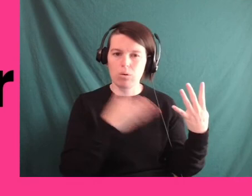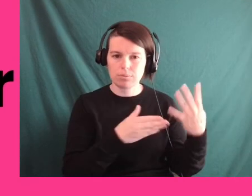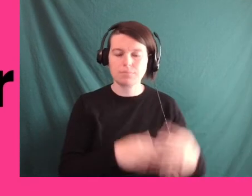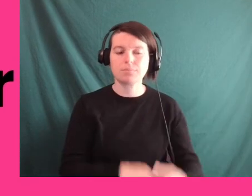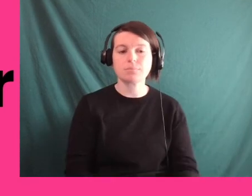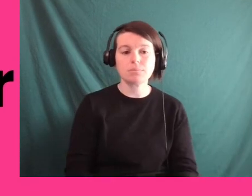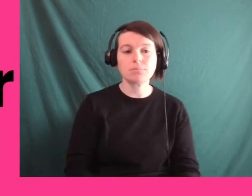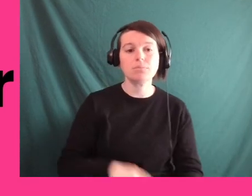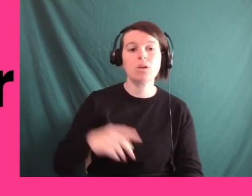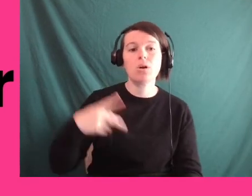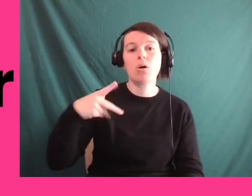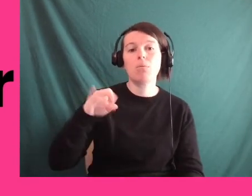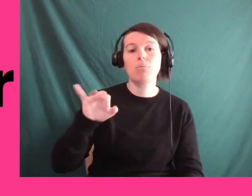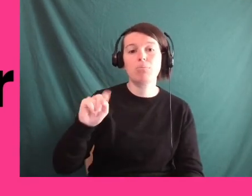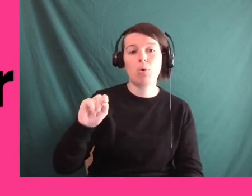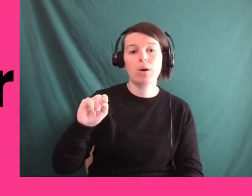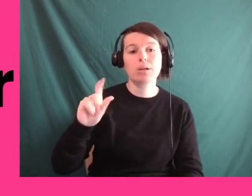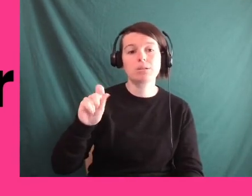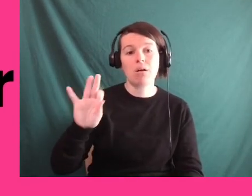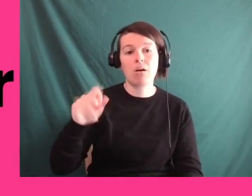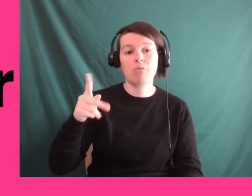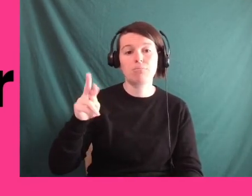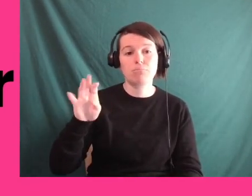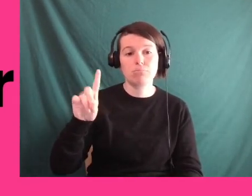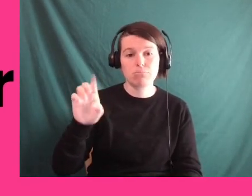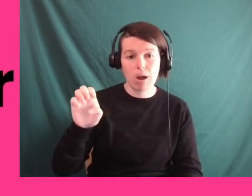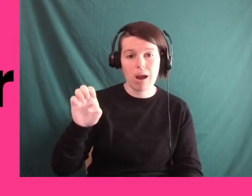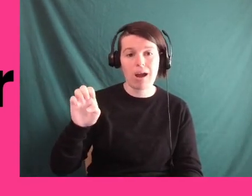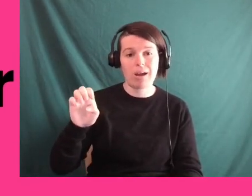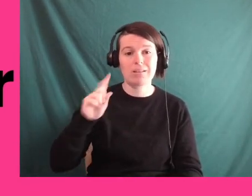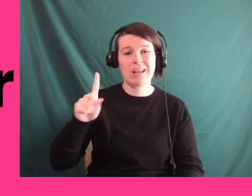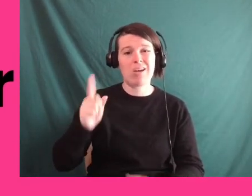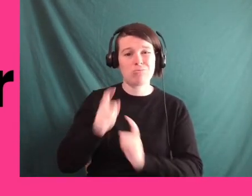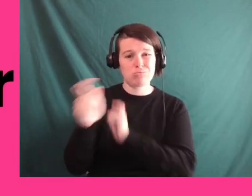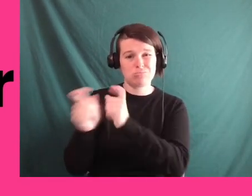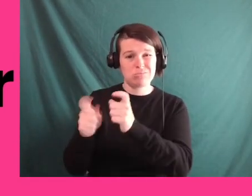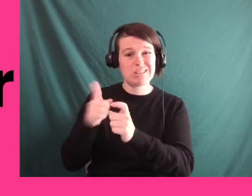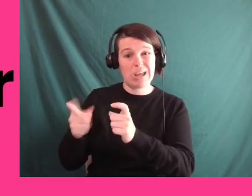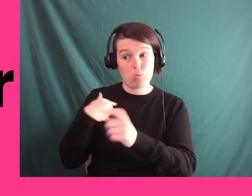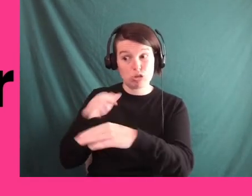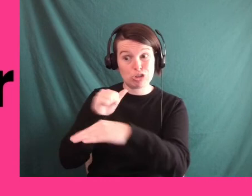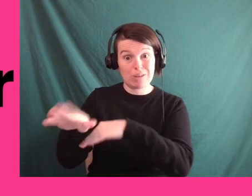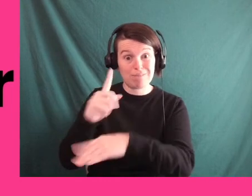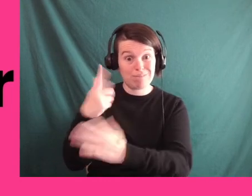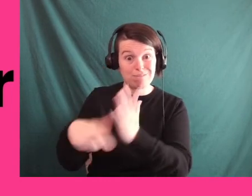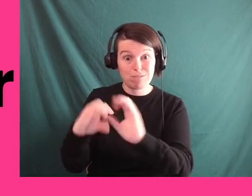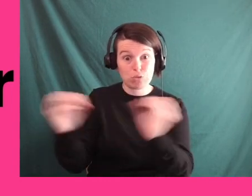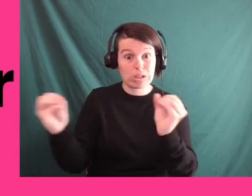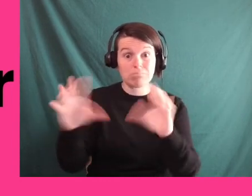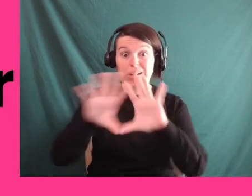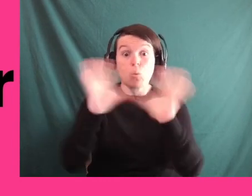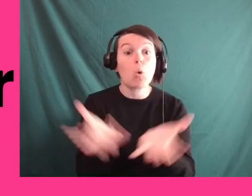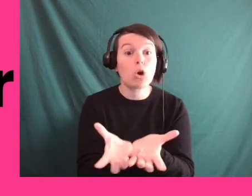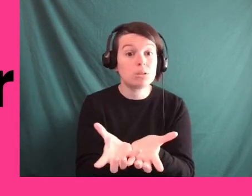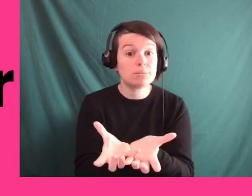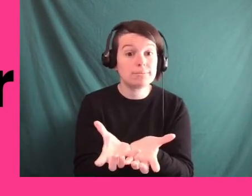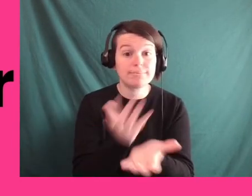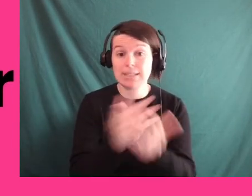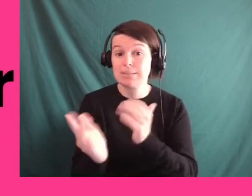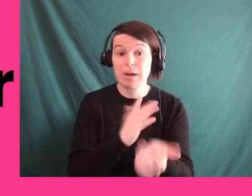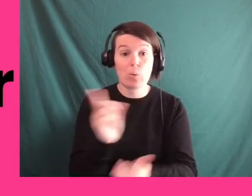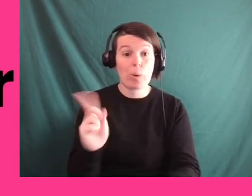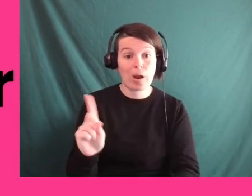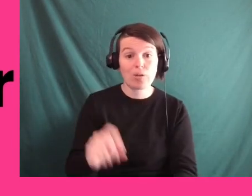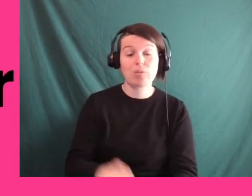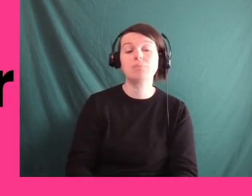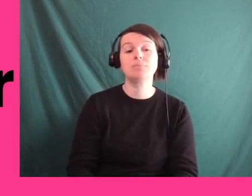have Point of Pride's binder donation program. They will ship you a binder for free anywhere in the world. But